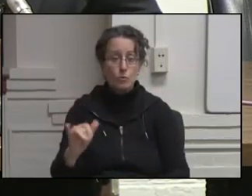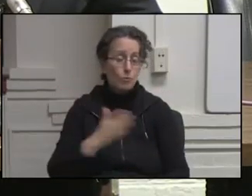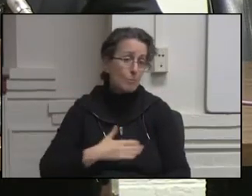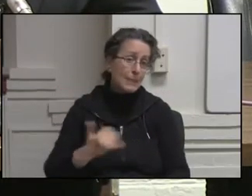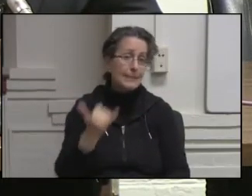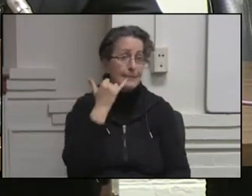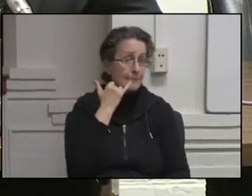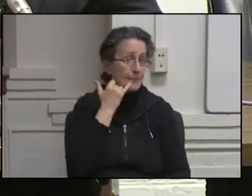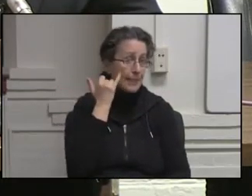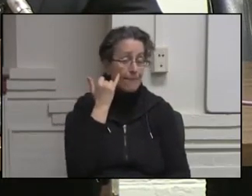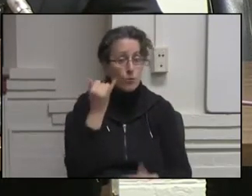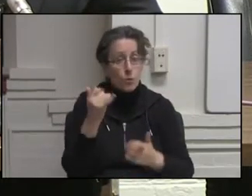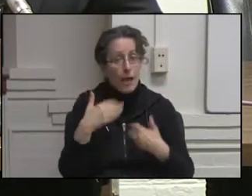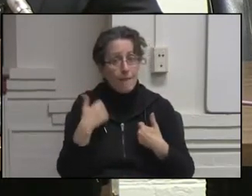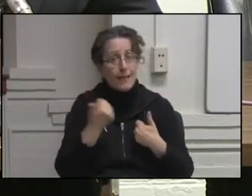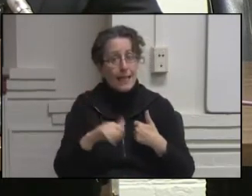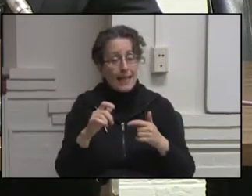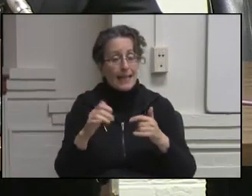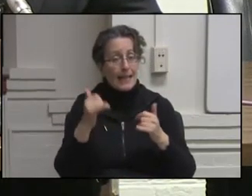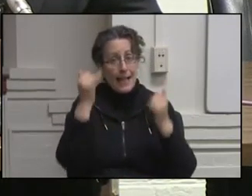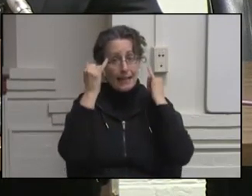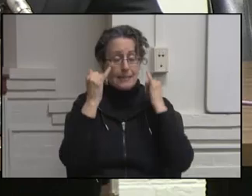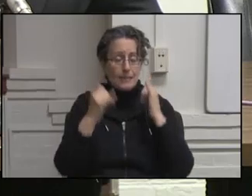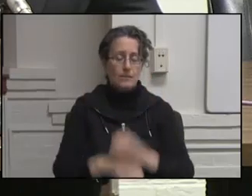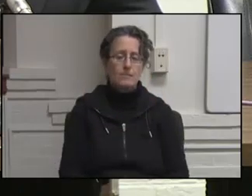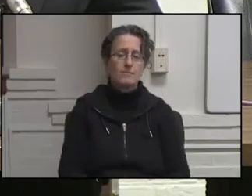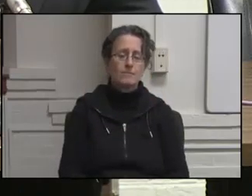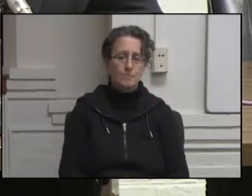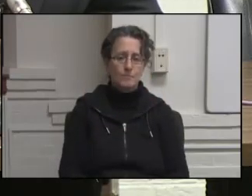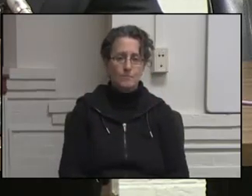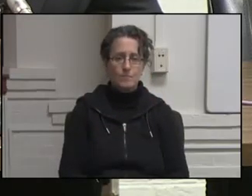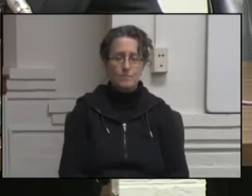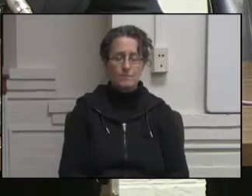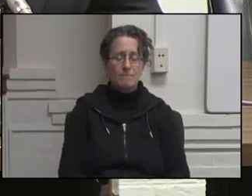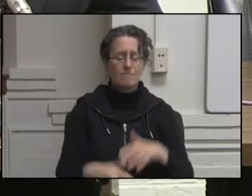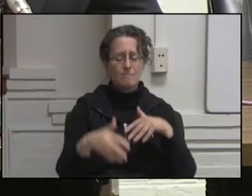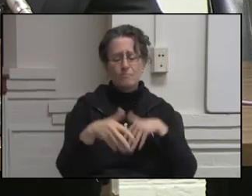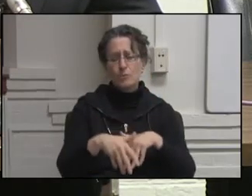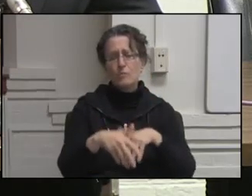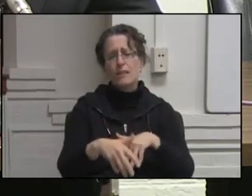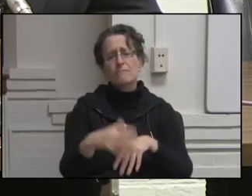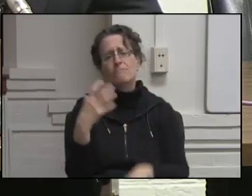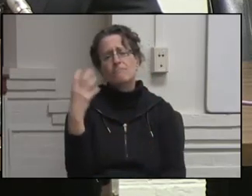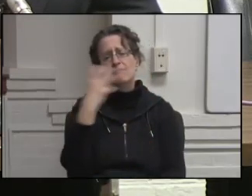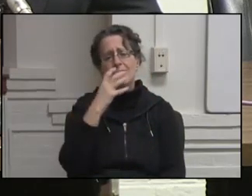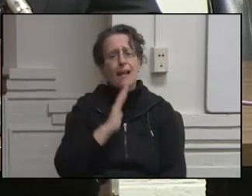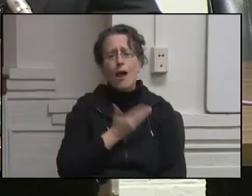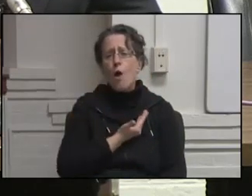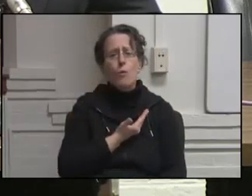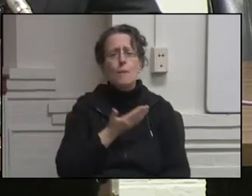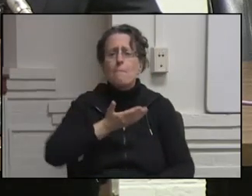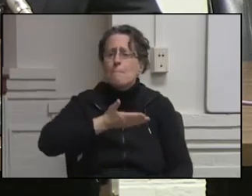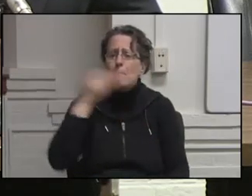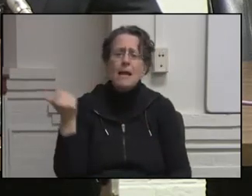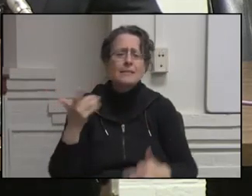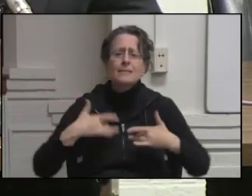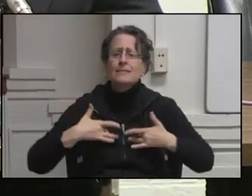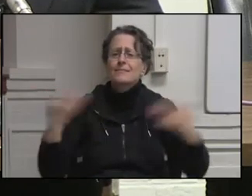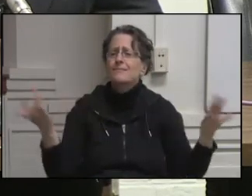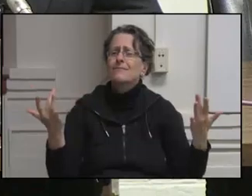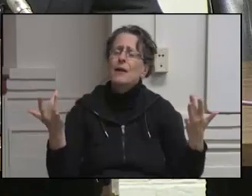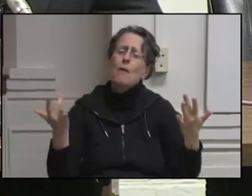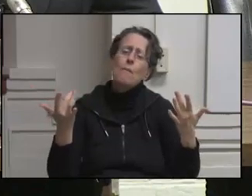us. So the parade is a wonderful, wonderful capstone. People come from very far to see